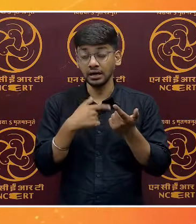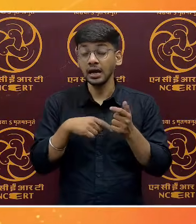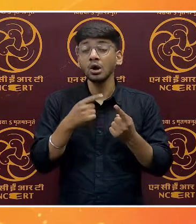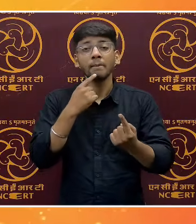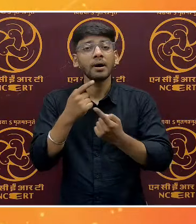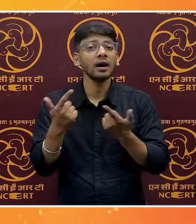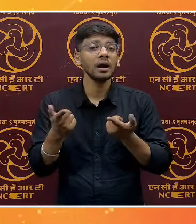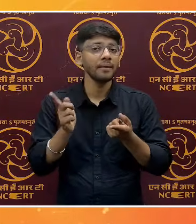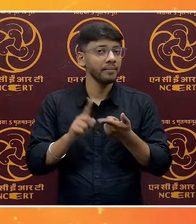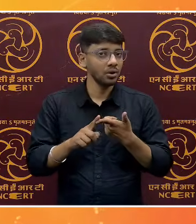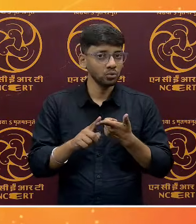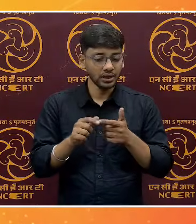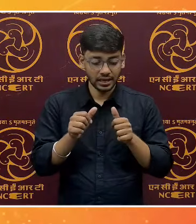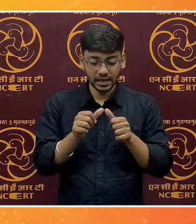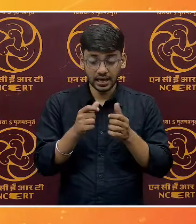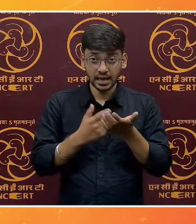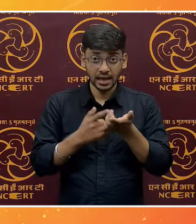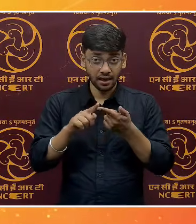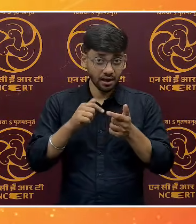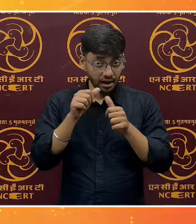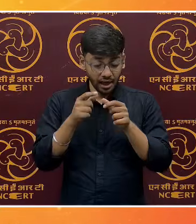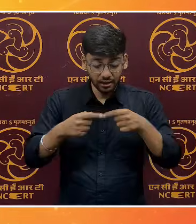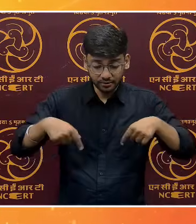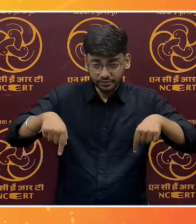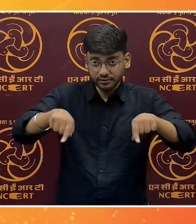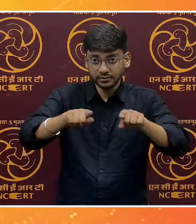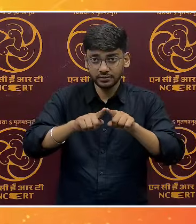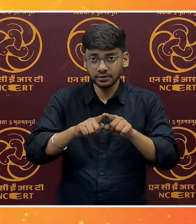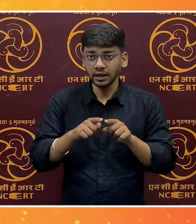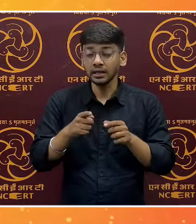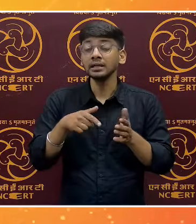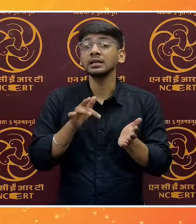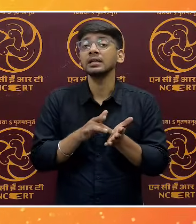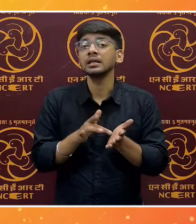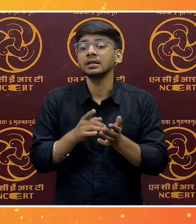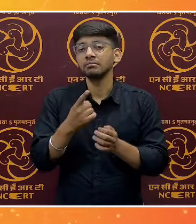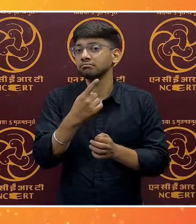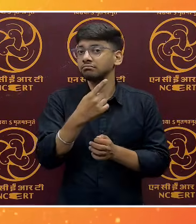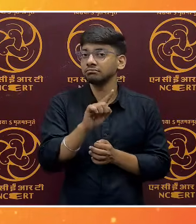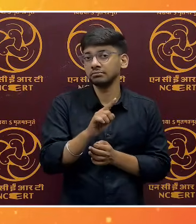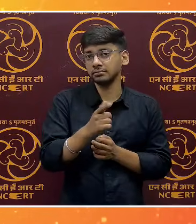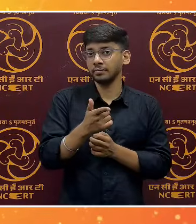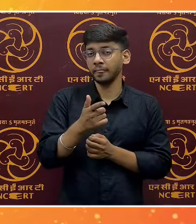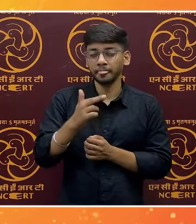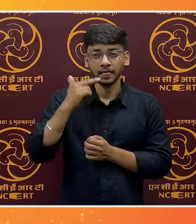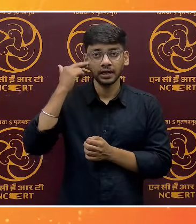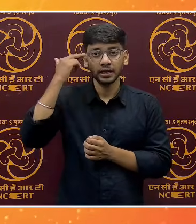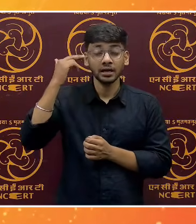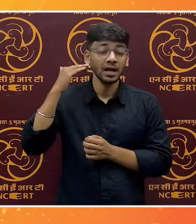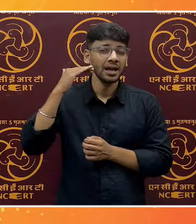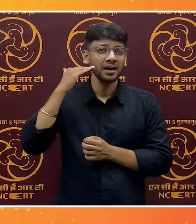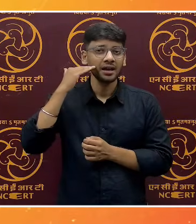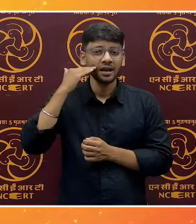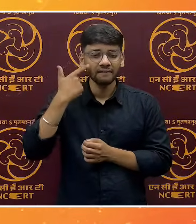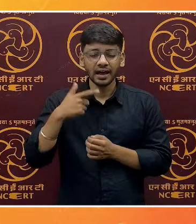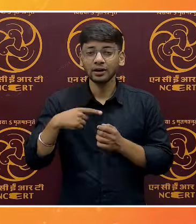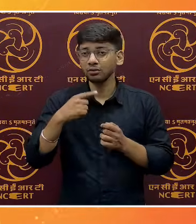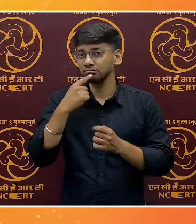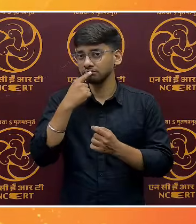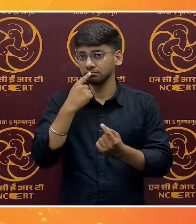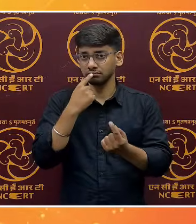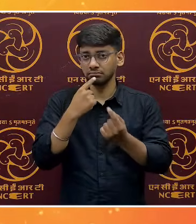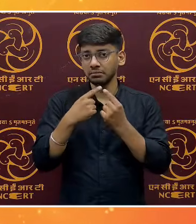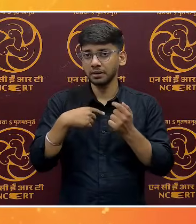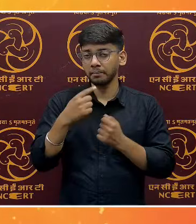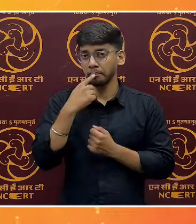about area. The distance around the figure, yes, this option is correct, because when we talk about perimeter, it